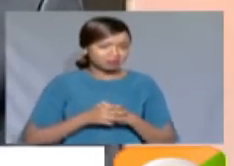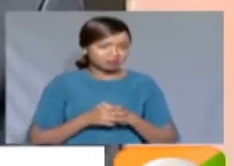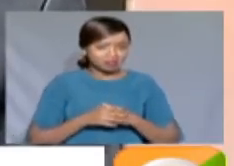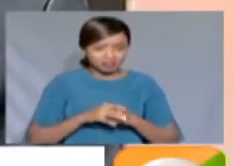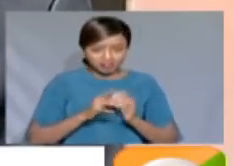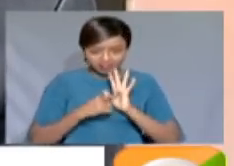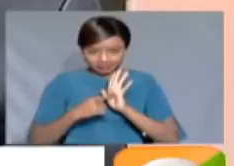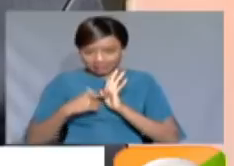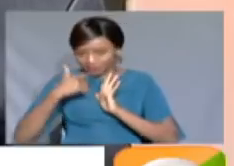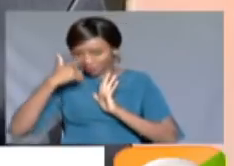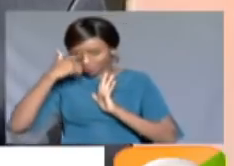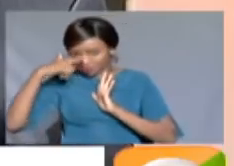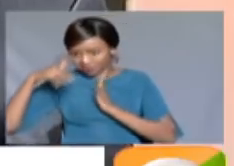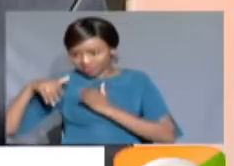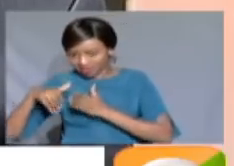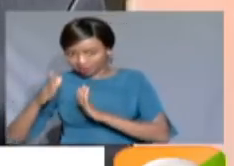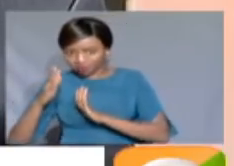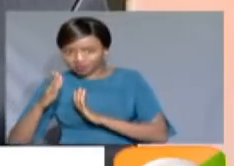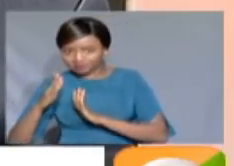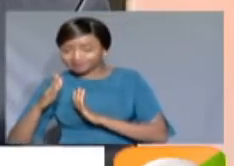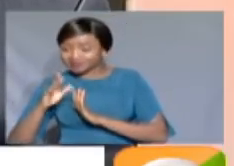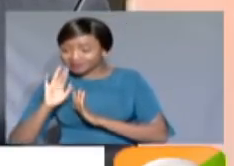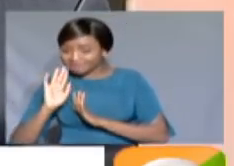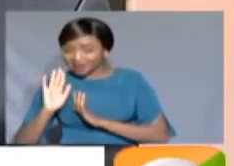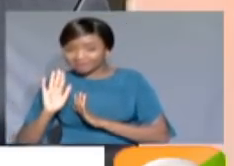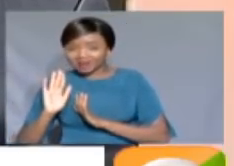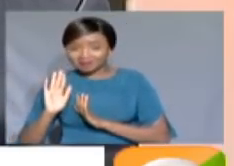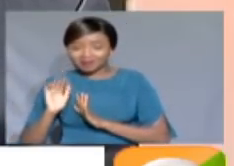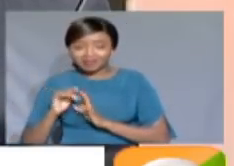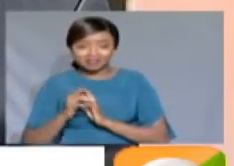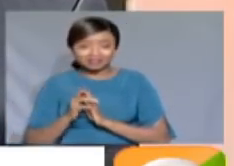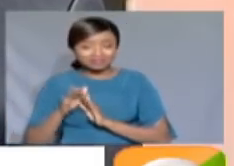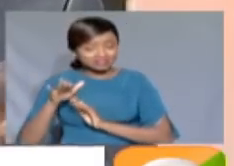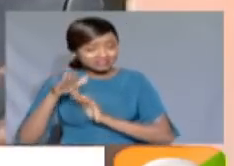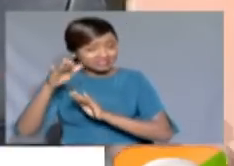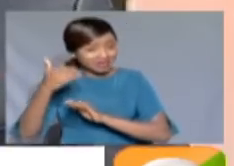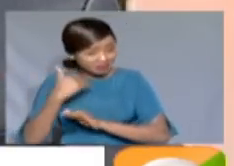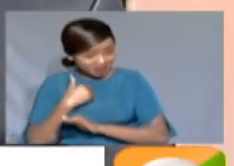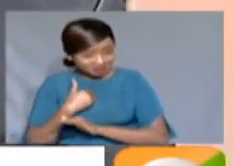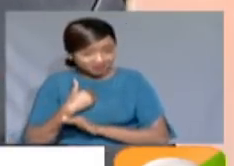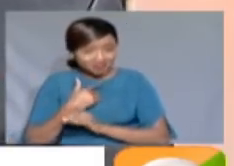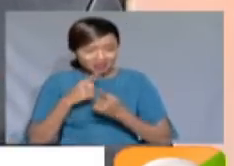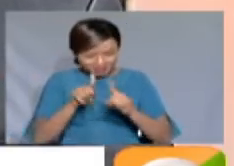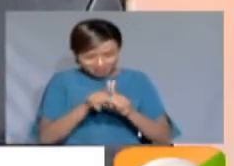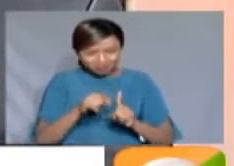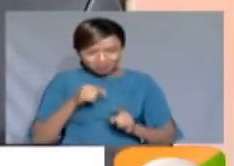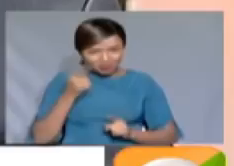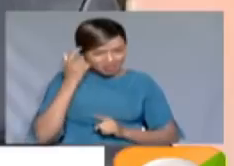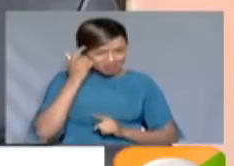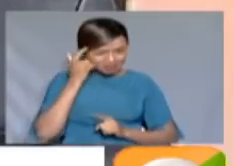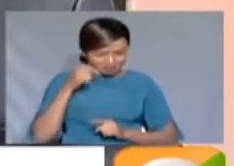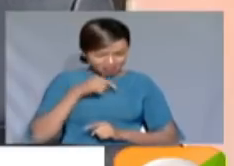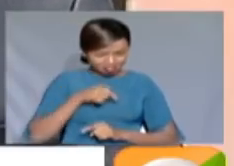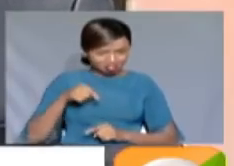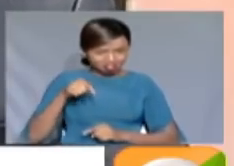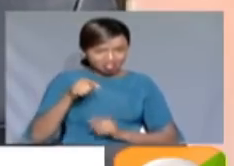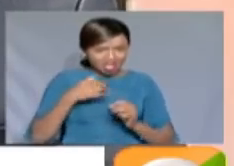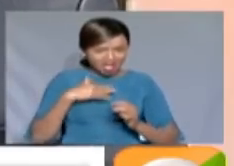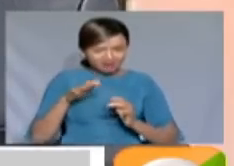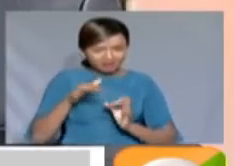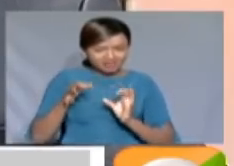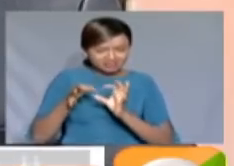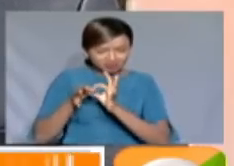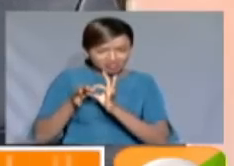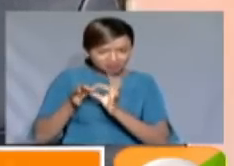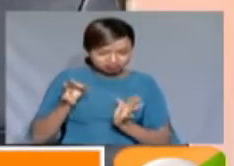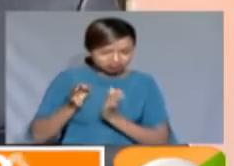Road, and now we have interchanges, one at Selassie and another one at James Gichuru, not James